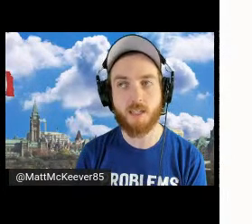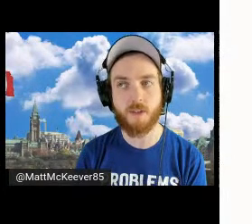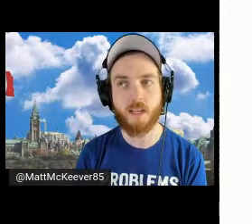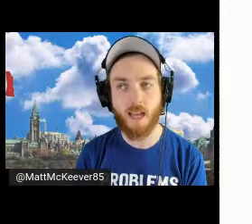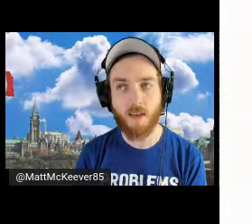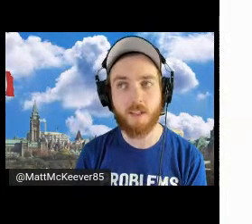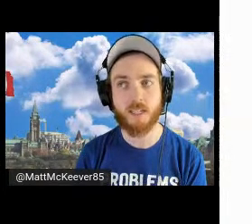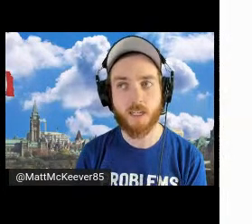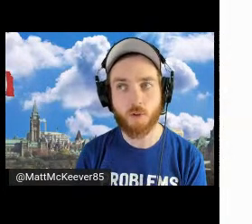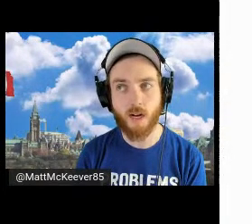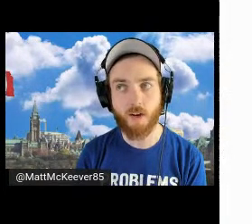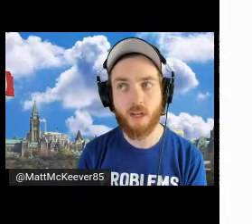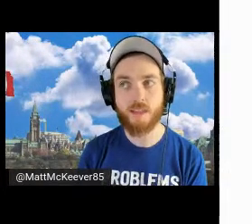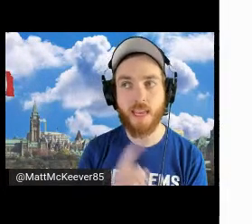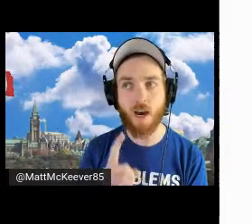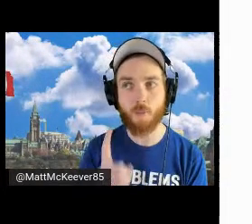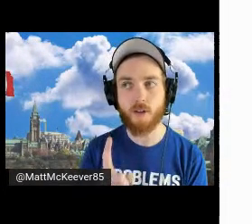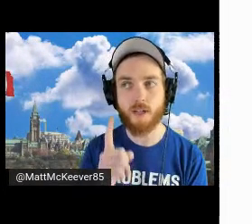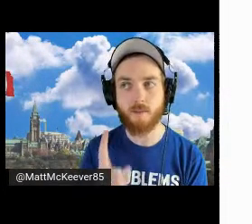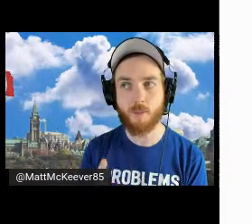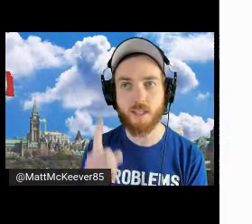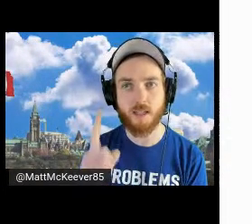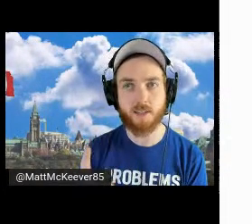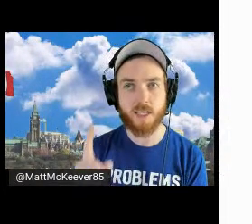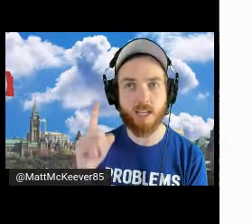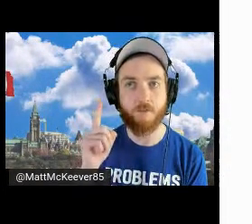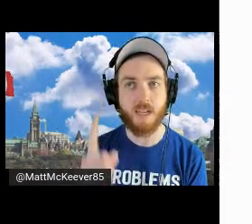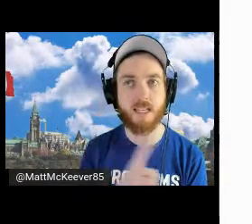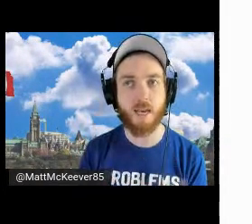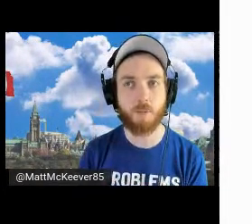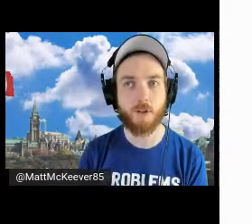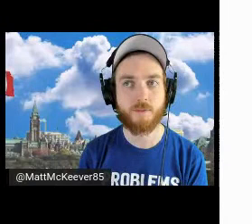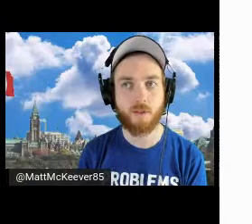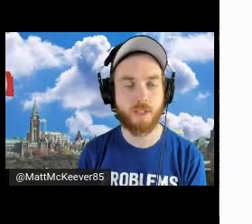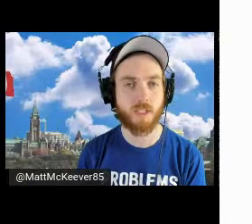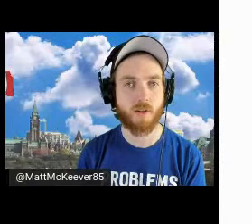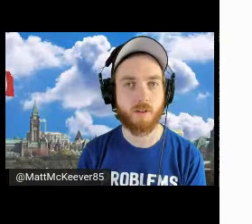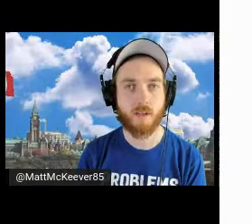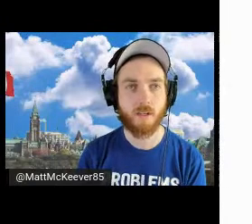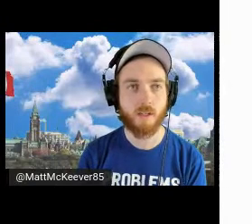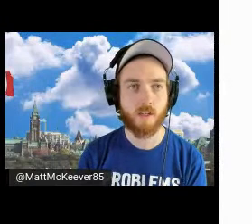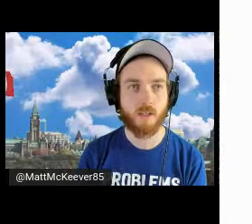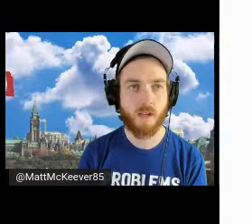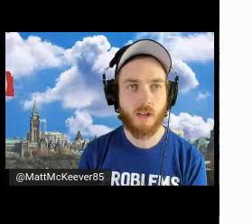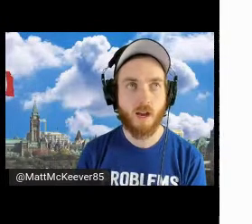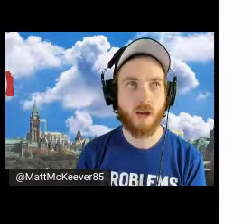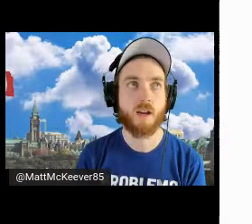and scientific evidence at trial, the Alberta government declares itself incapable of doing so.